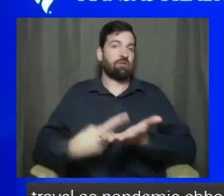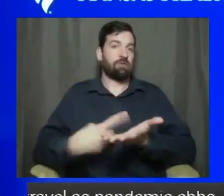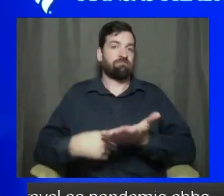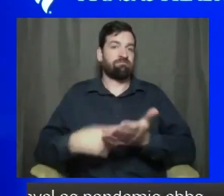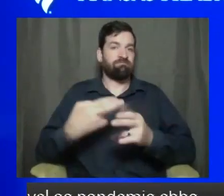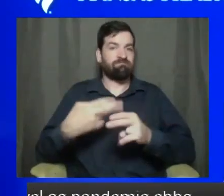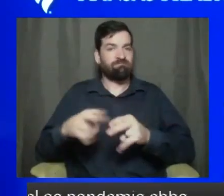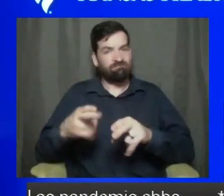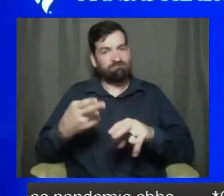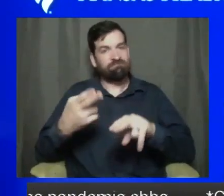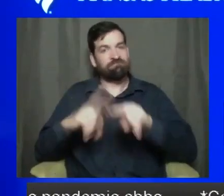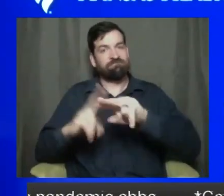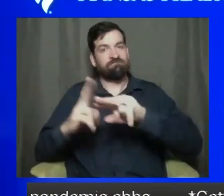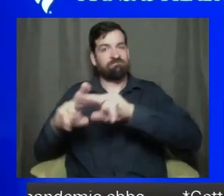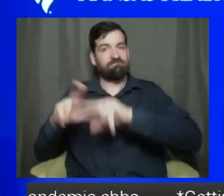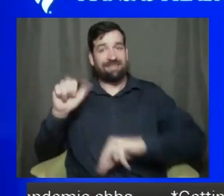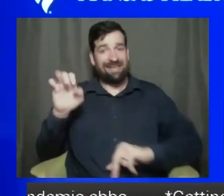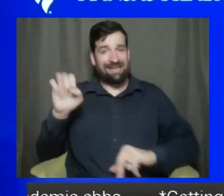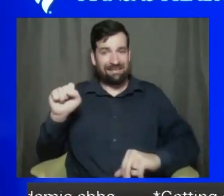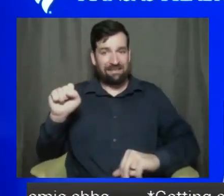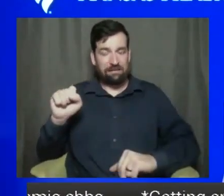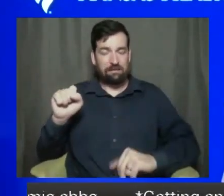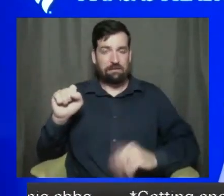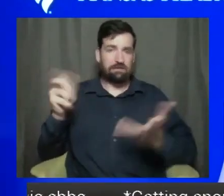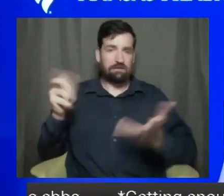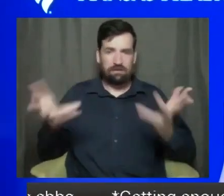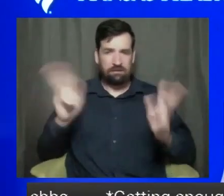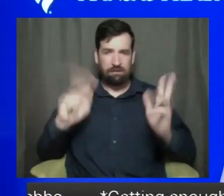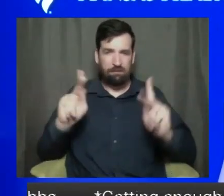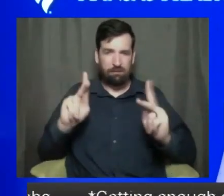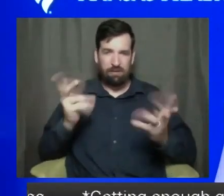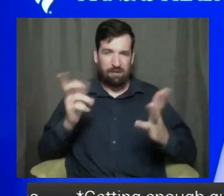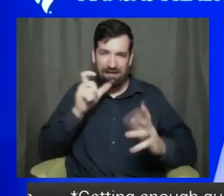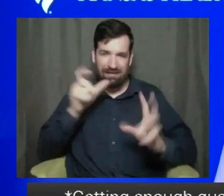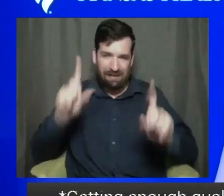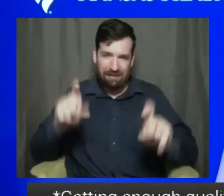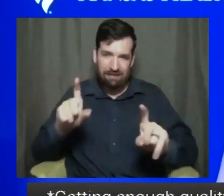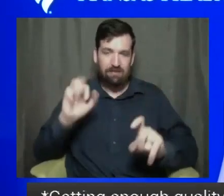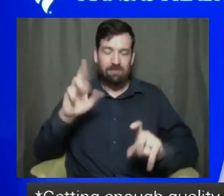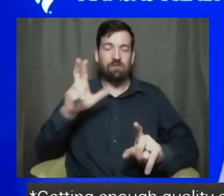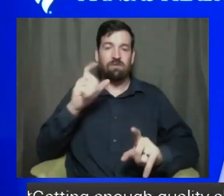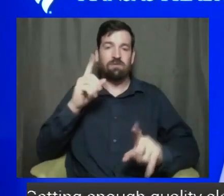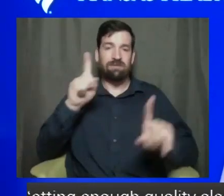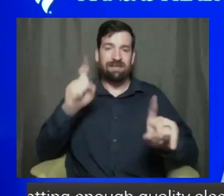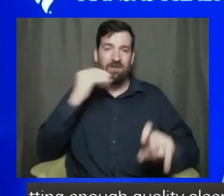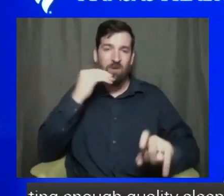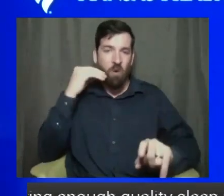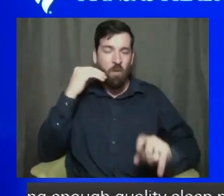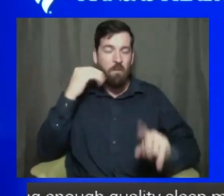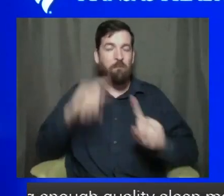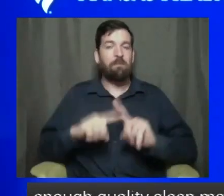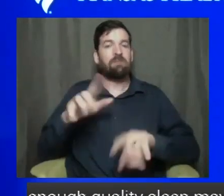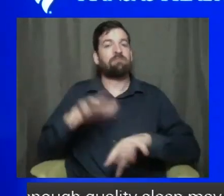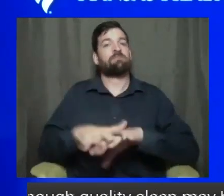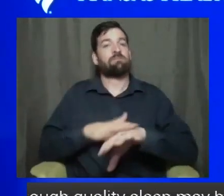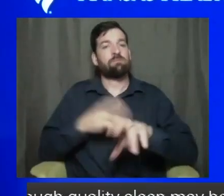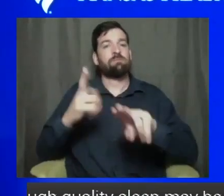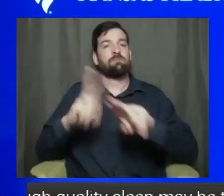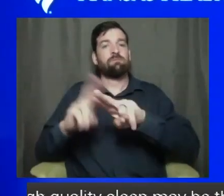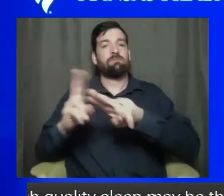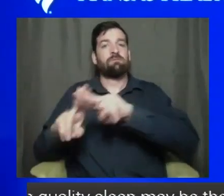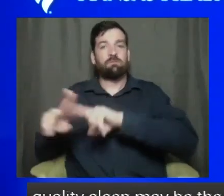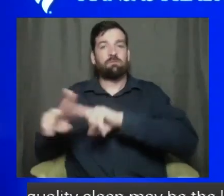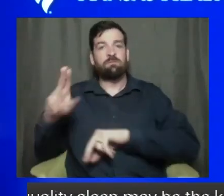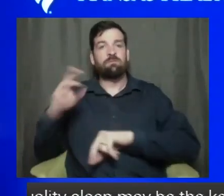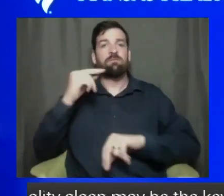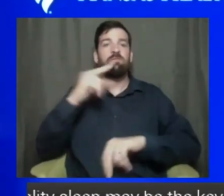How accurate is that? Because people are probably not testing or testing at home. But really just a gradual increase in the hospitalizations, which is good. And I think the